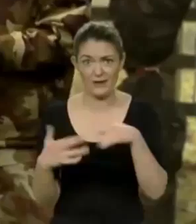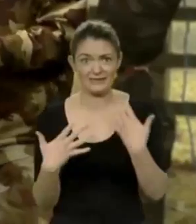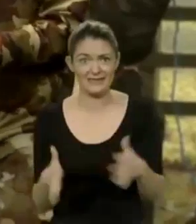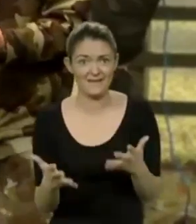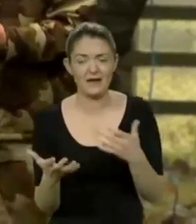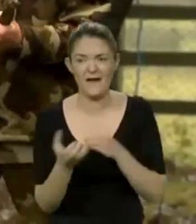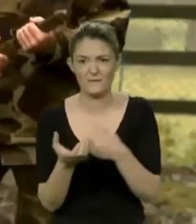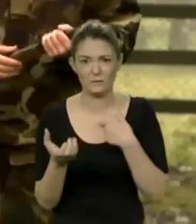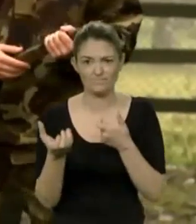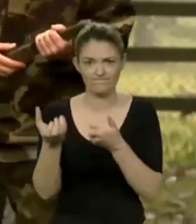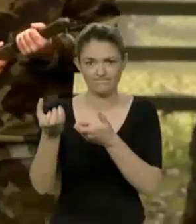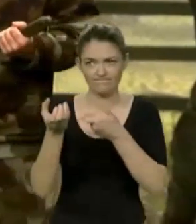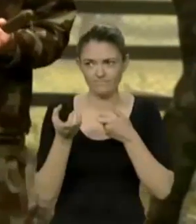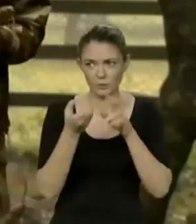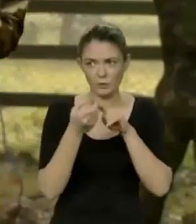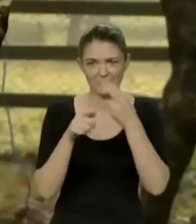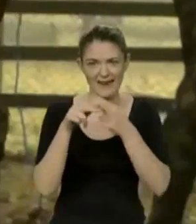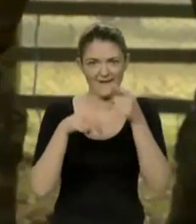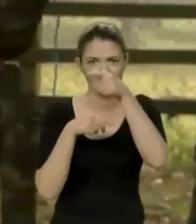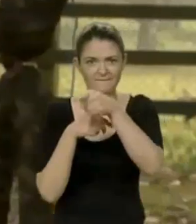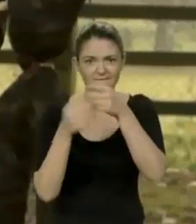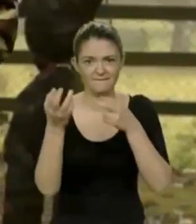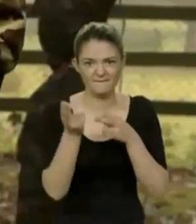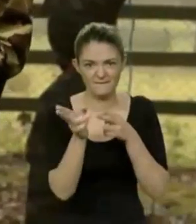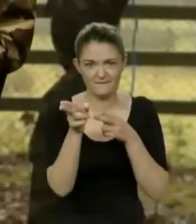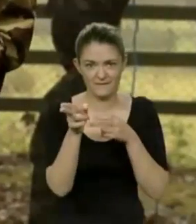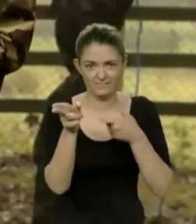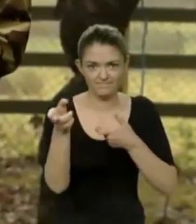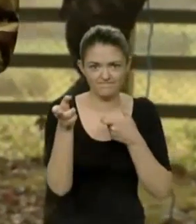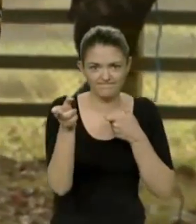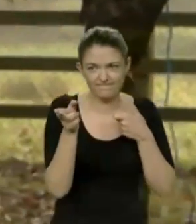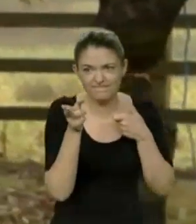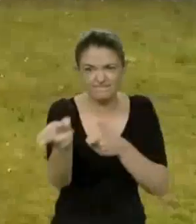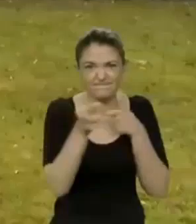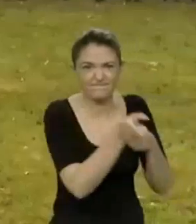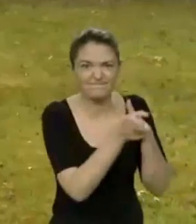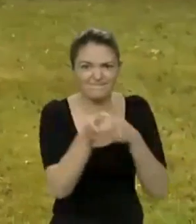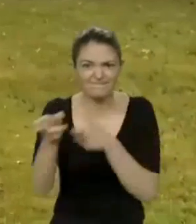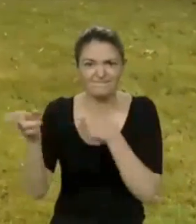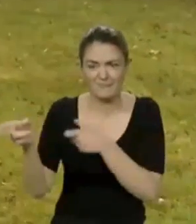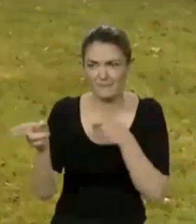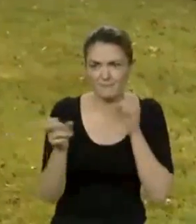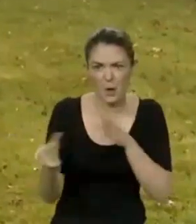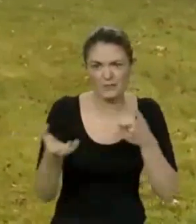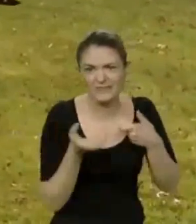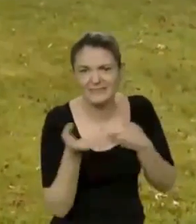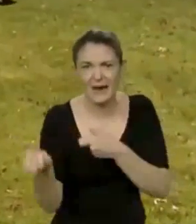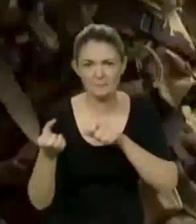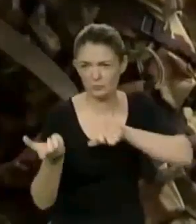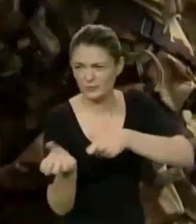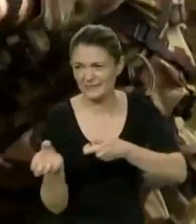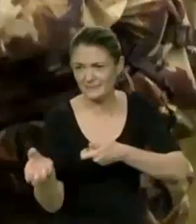with the bayonet and you put a seriously big hole in the fucker so he doesn't get back up again. Blow,